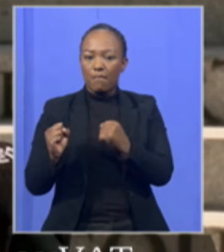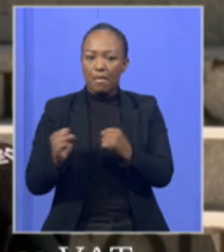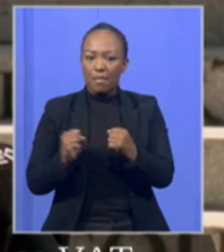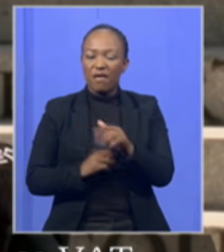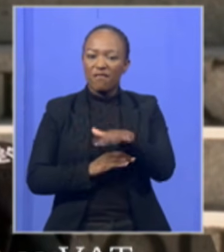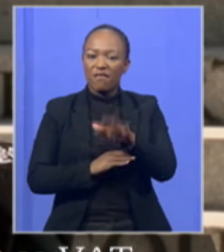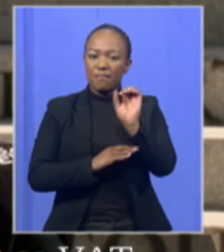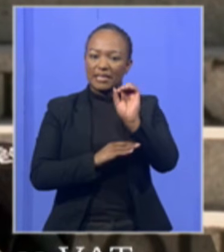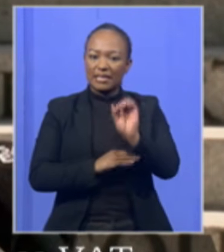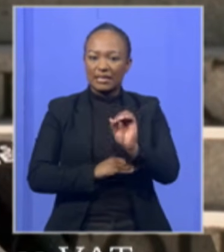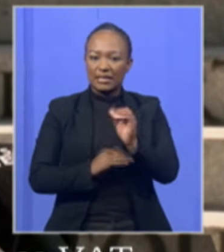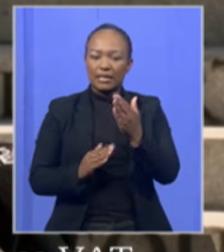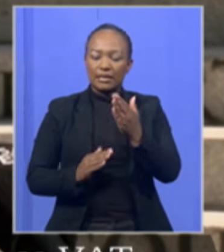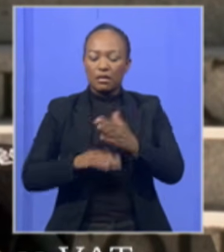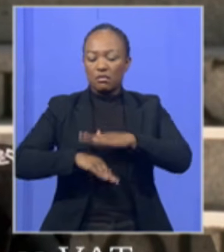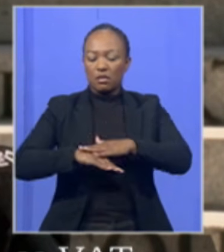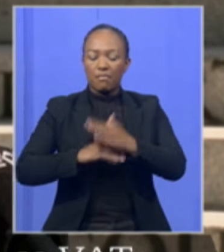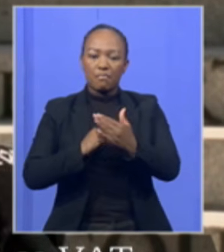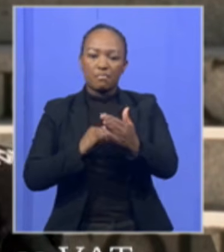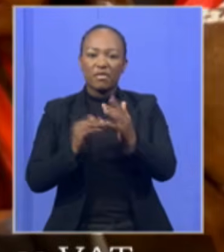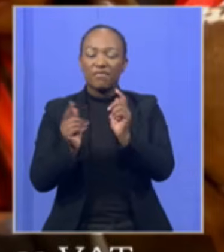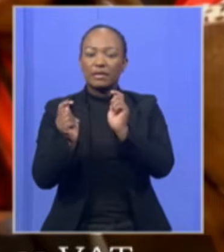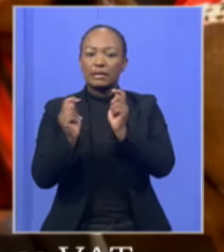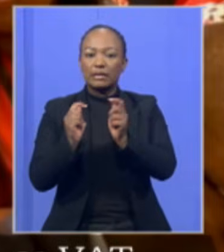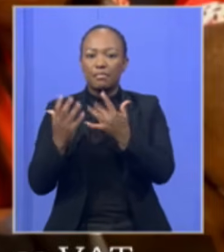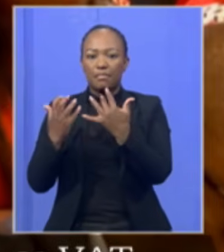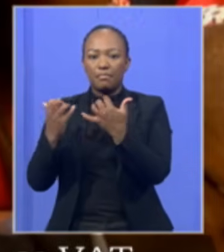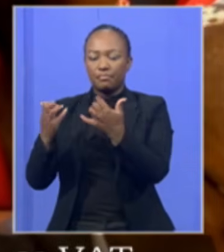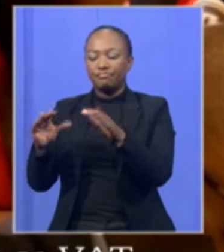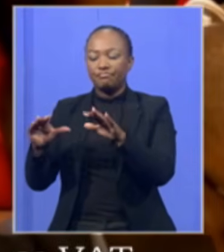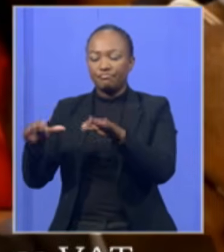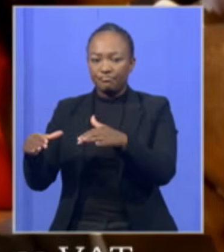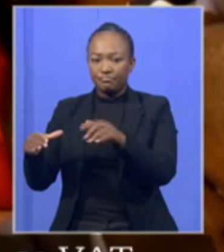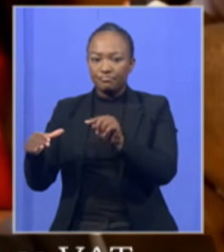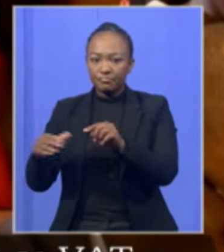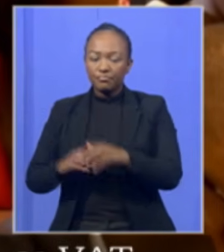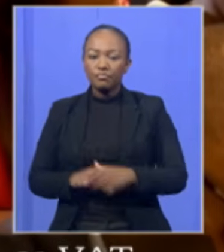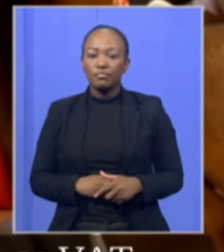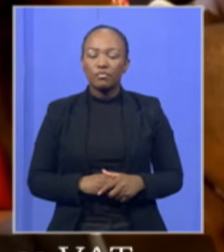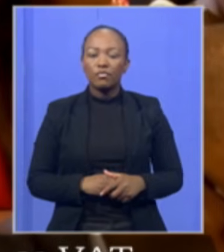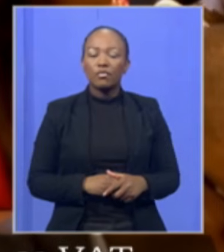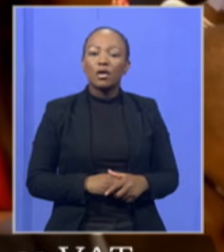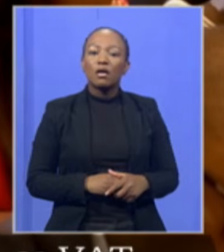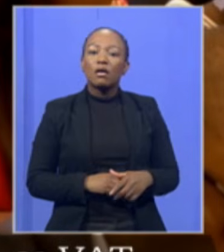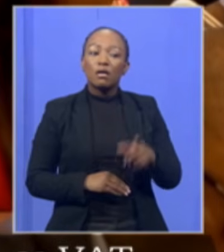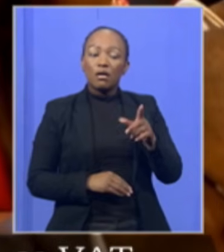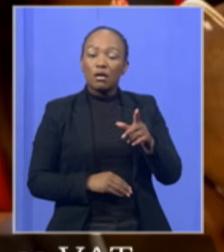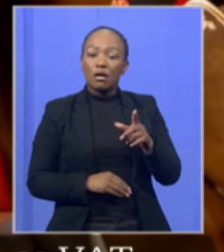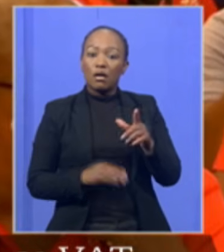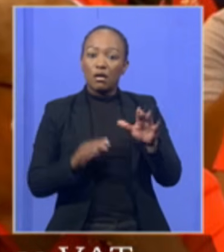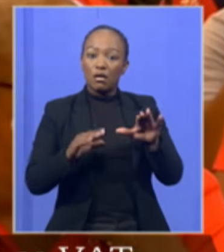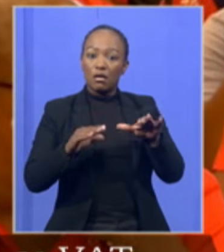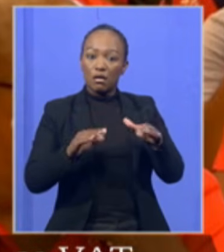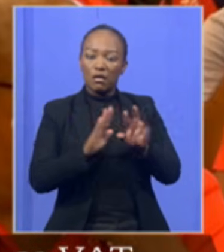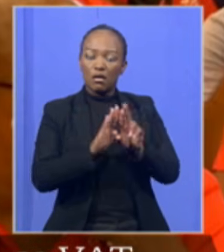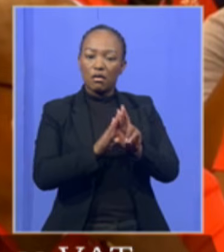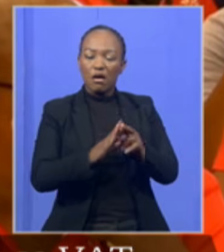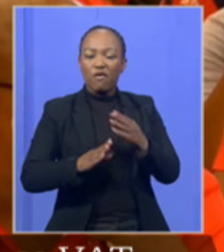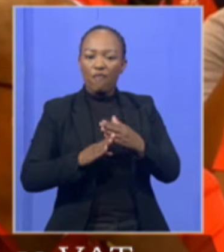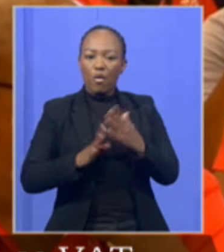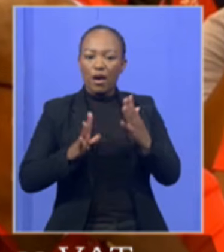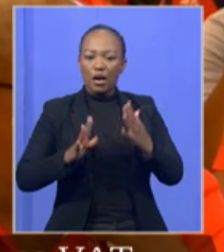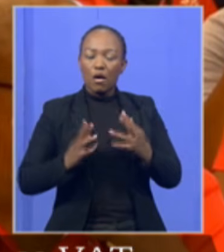until such a time whether there are changes by Parliament or whatever the case may be. Mokgatlo wa badiri Khosatu wa re solofela fa dikgwebo tsotlhe di tla